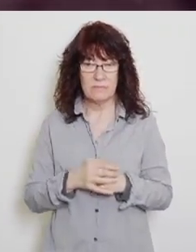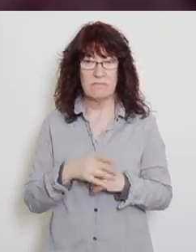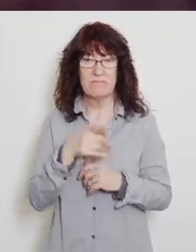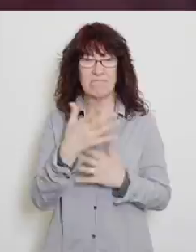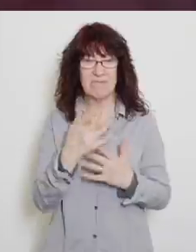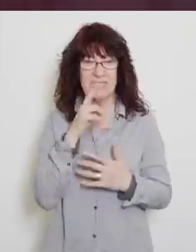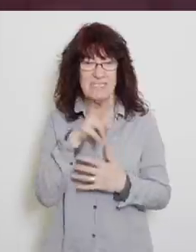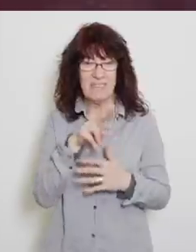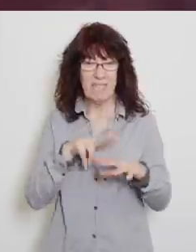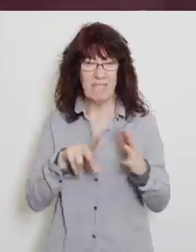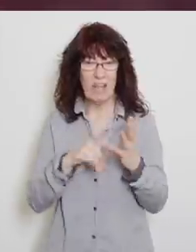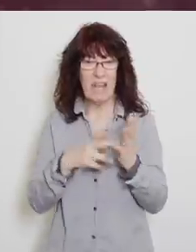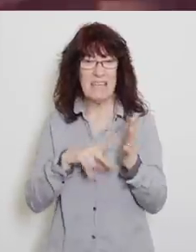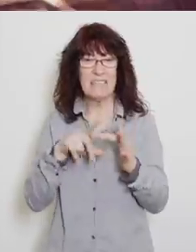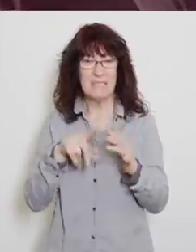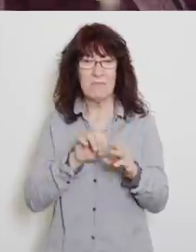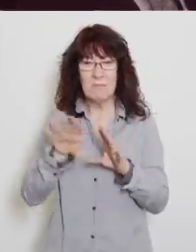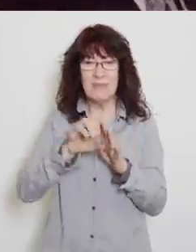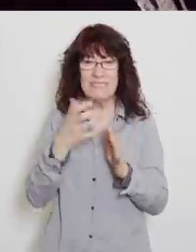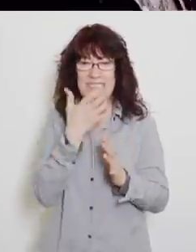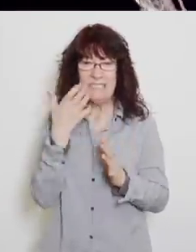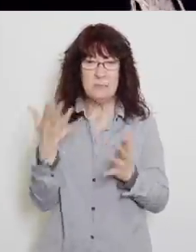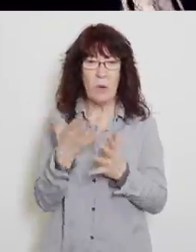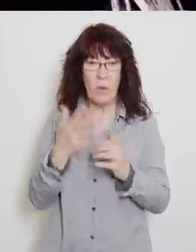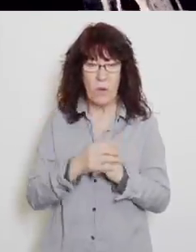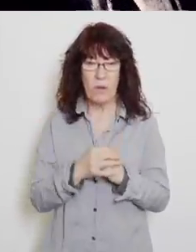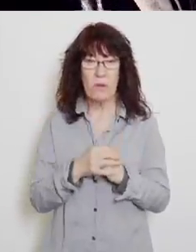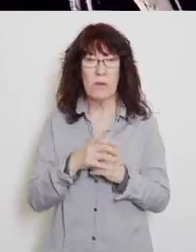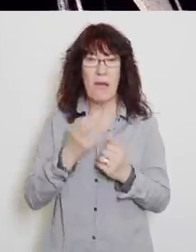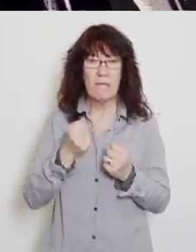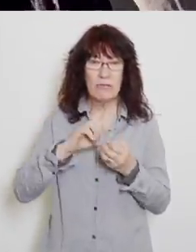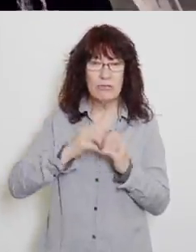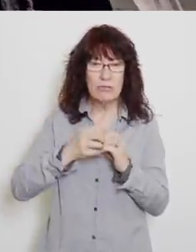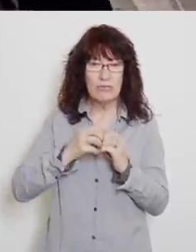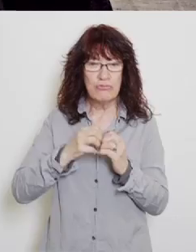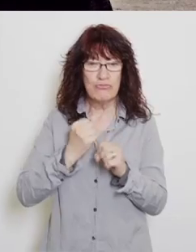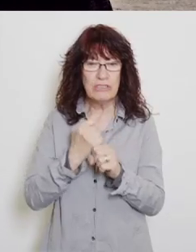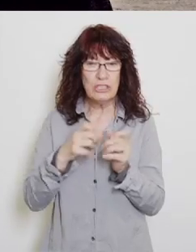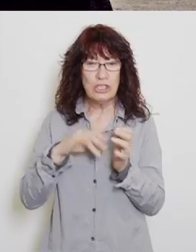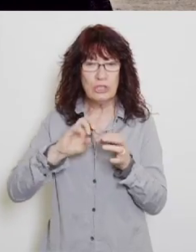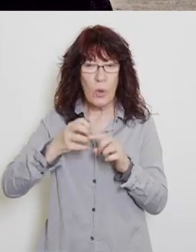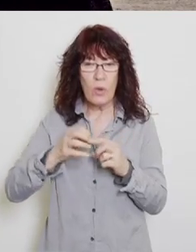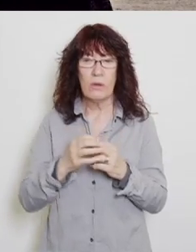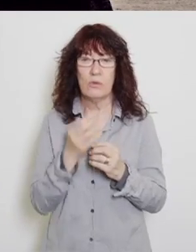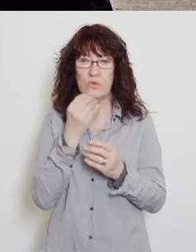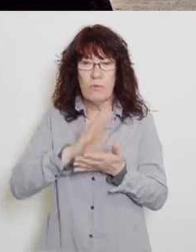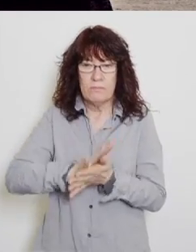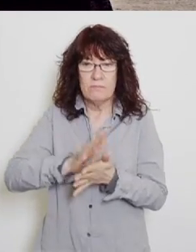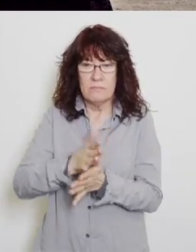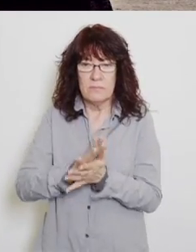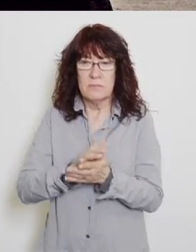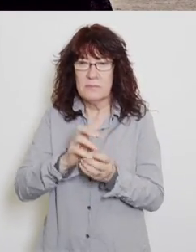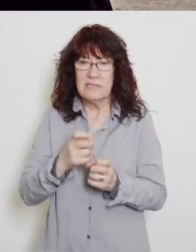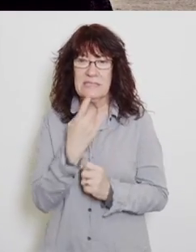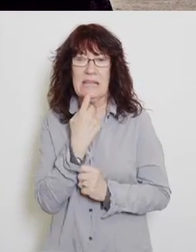smoke. Forges and grindstones were used to pound and sculpt steel into shape. At